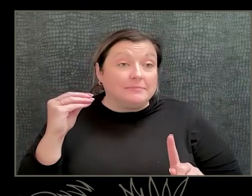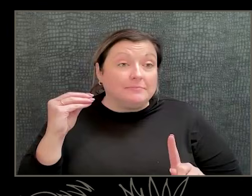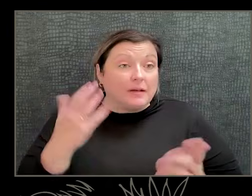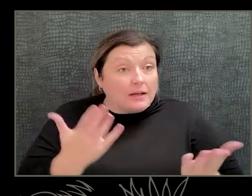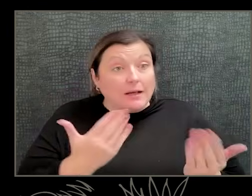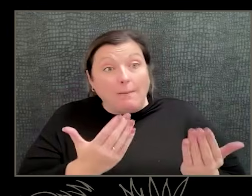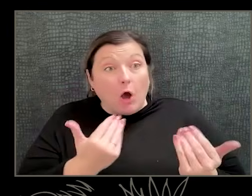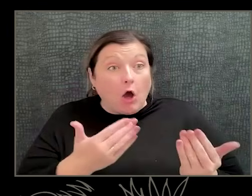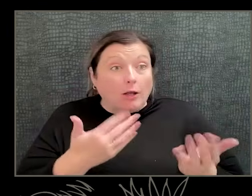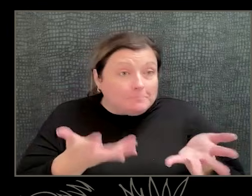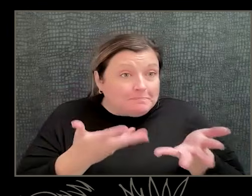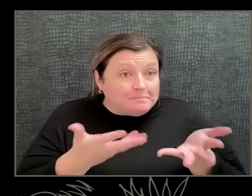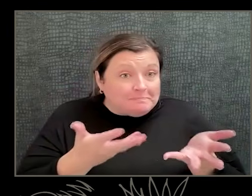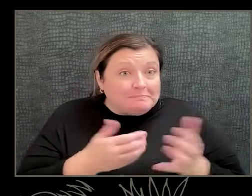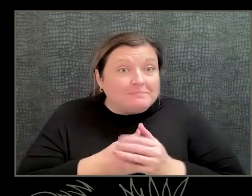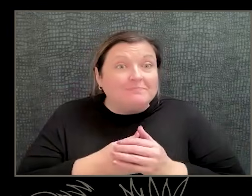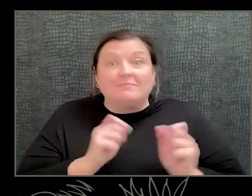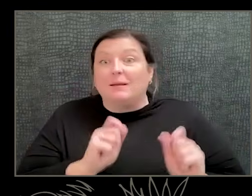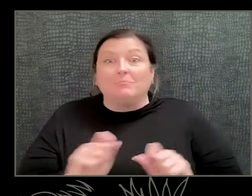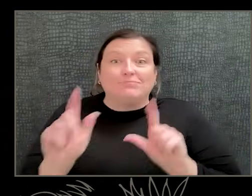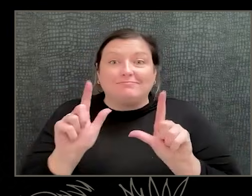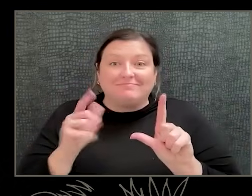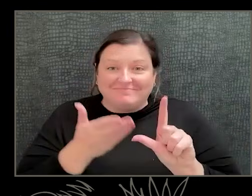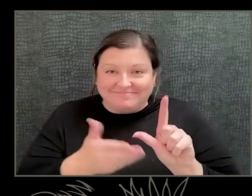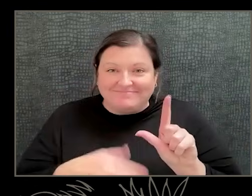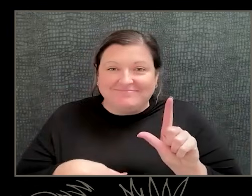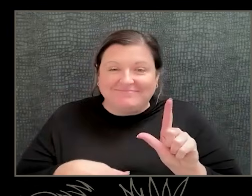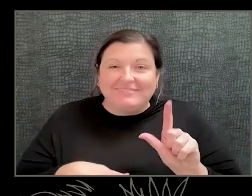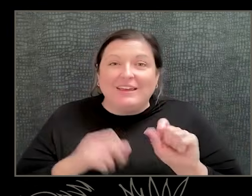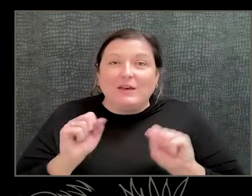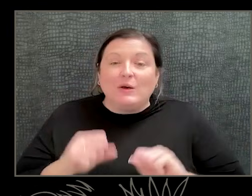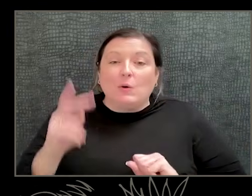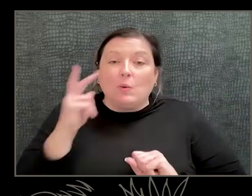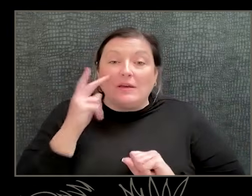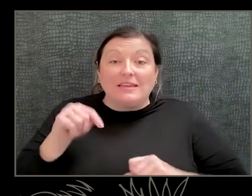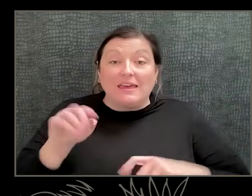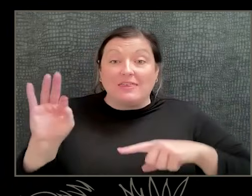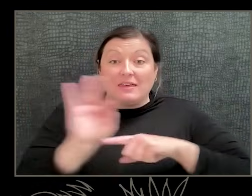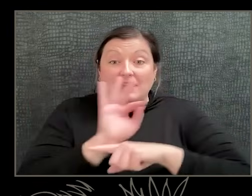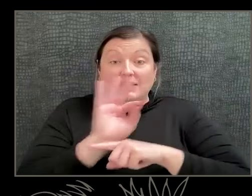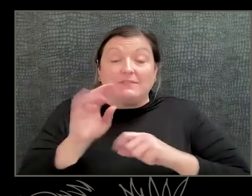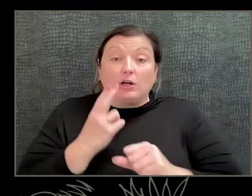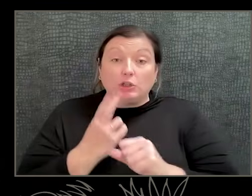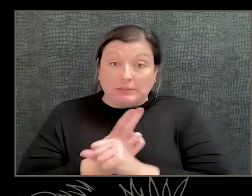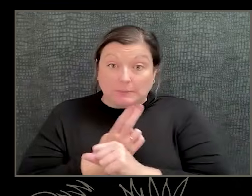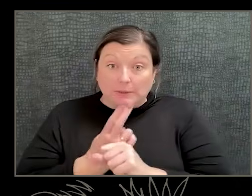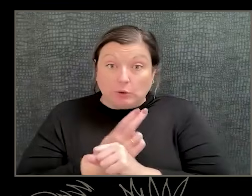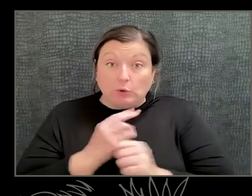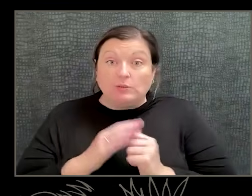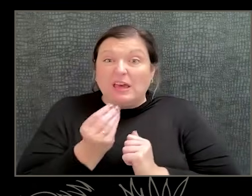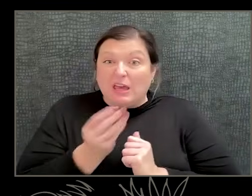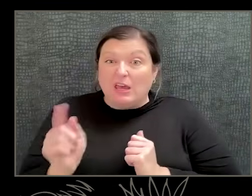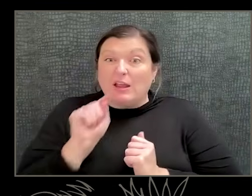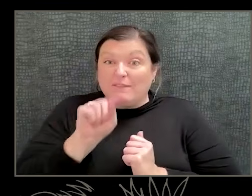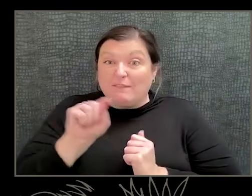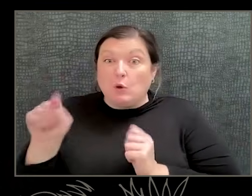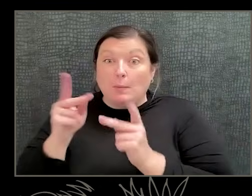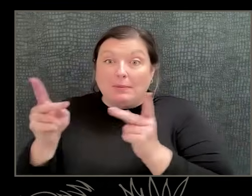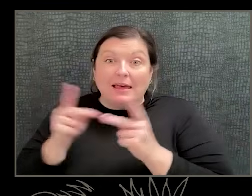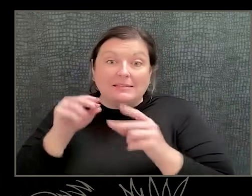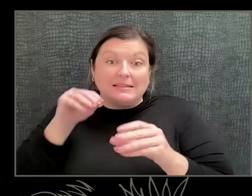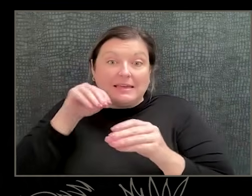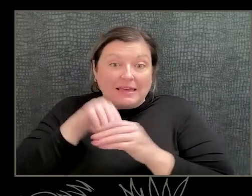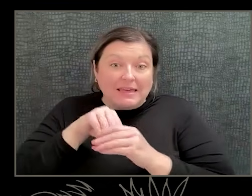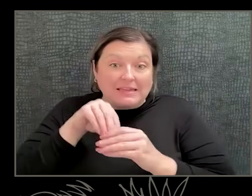come on. There we go. We can actually see that this function is actually being used in a few places inside of this model